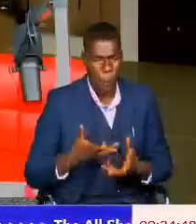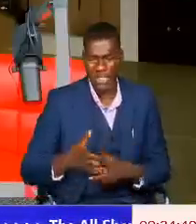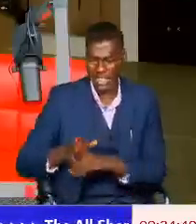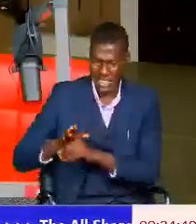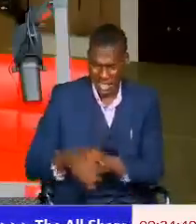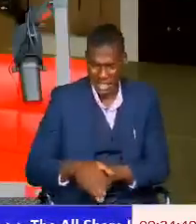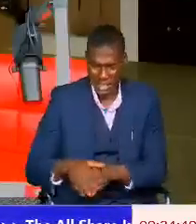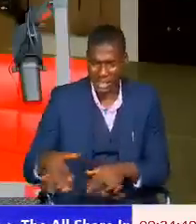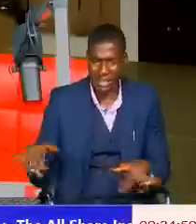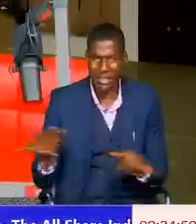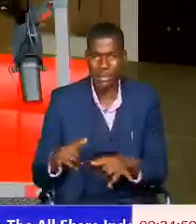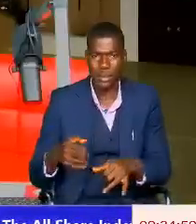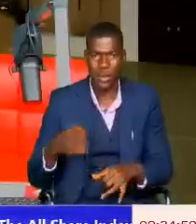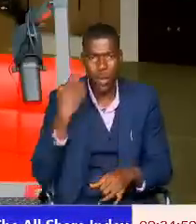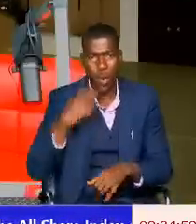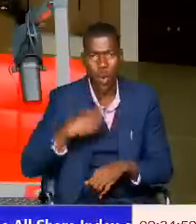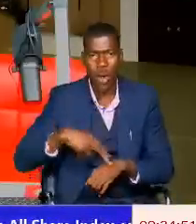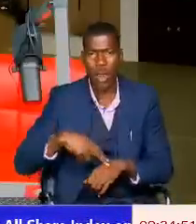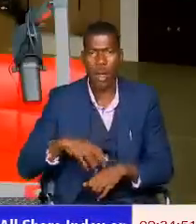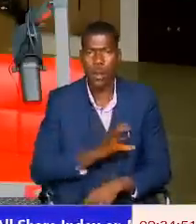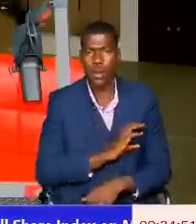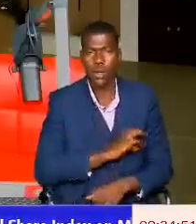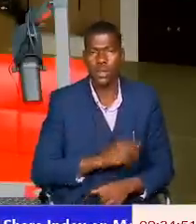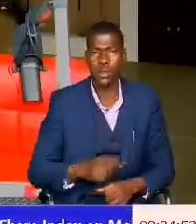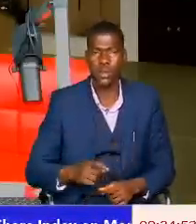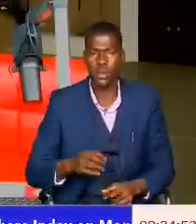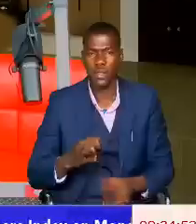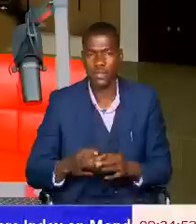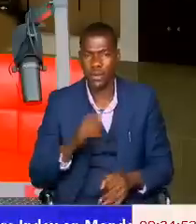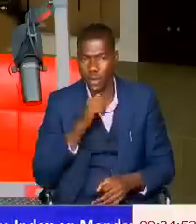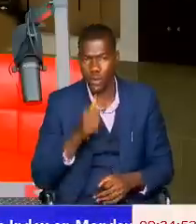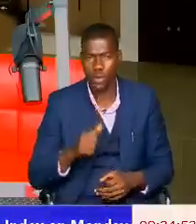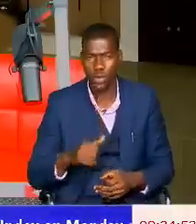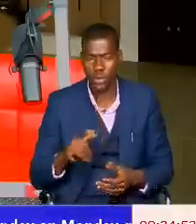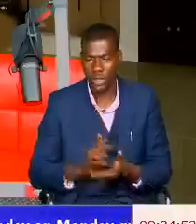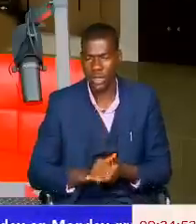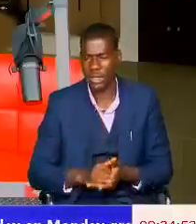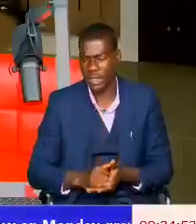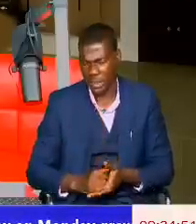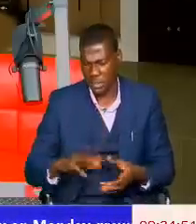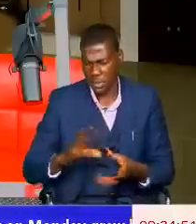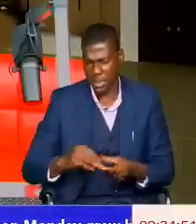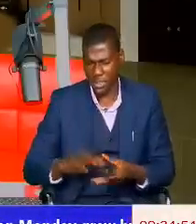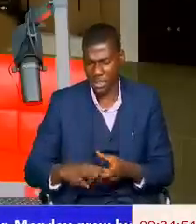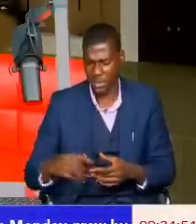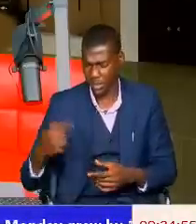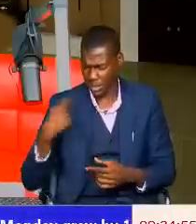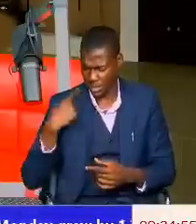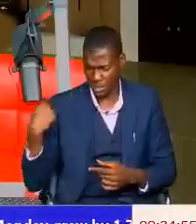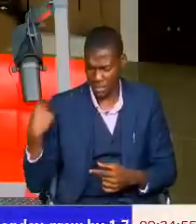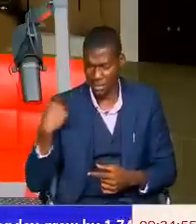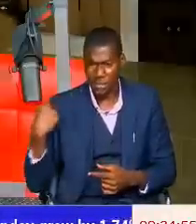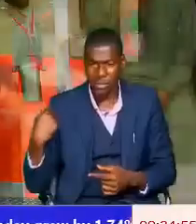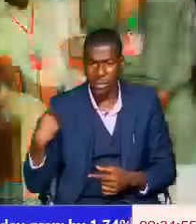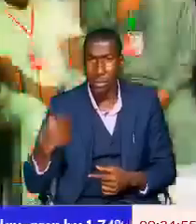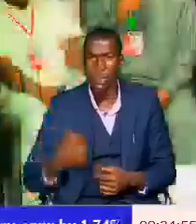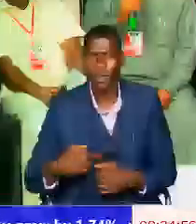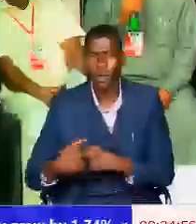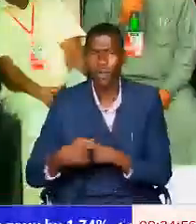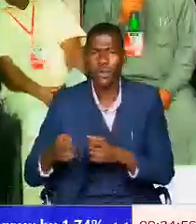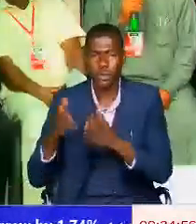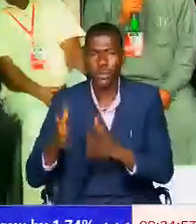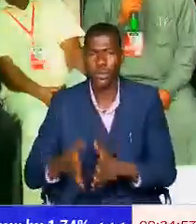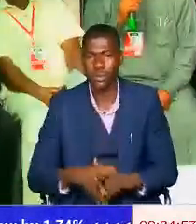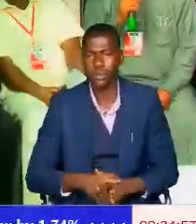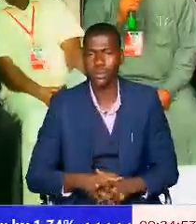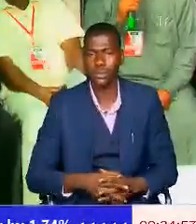police, if not because he emphasized his position as a confirmed two-star. Yeah, so two-star